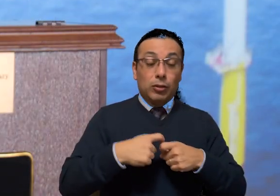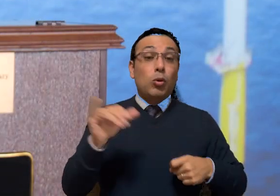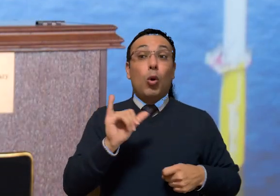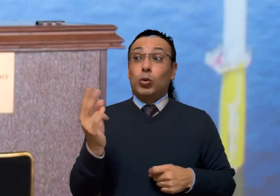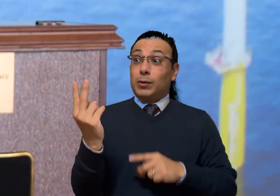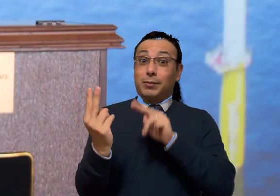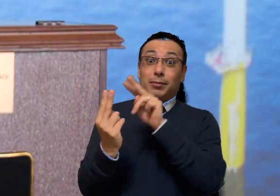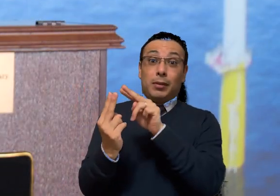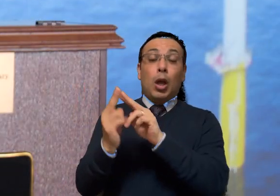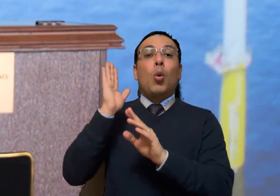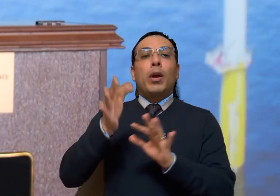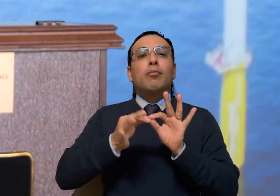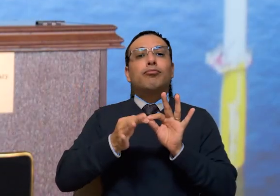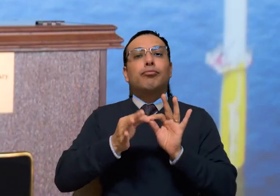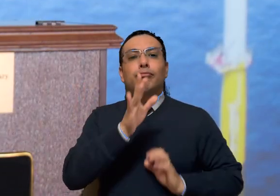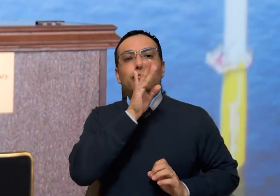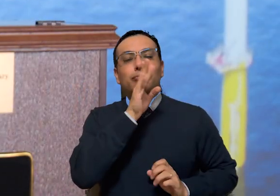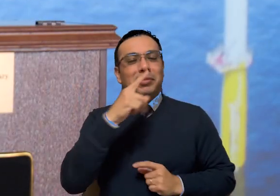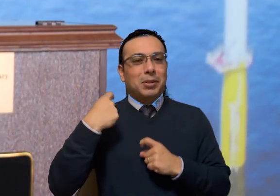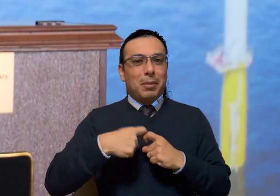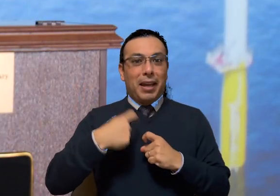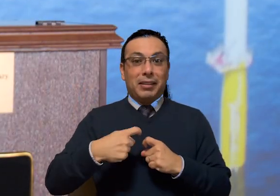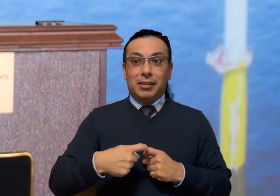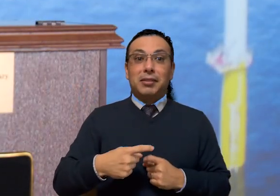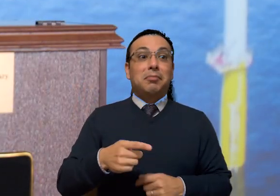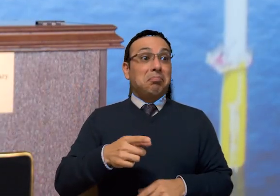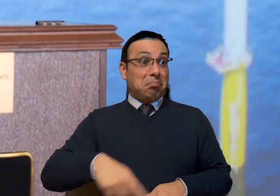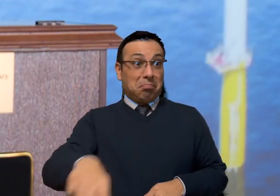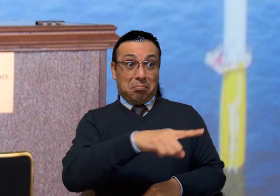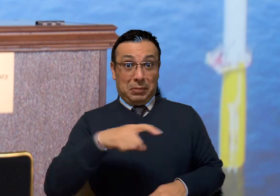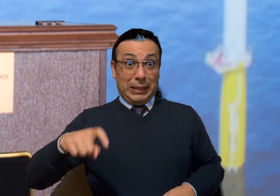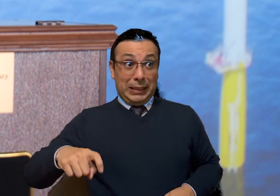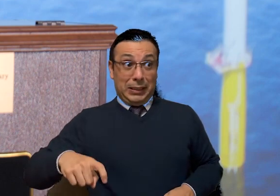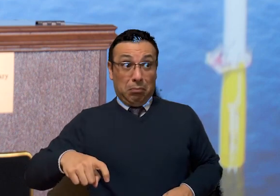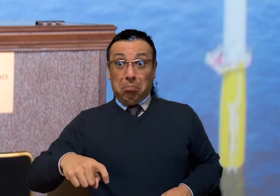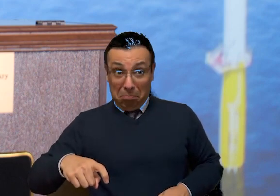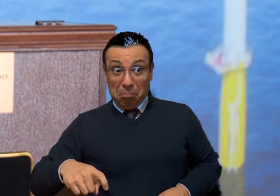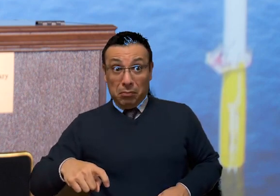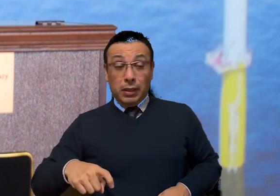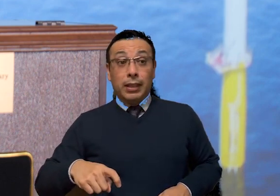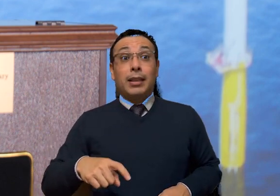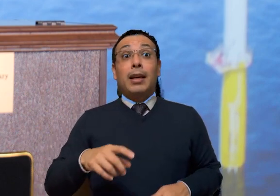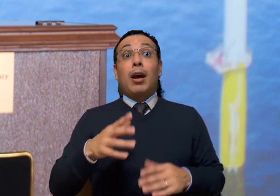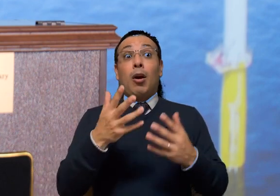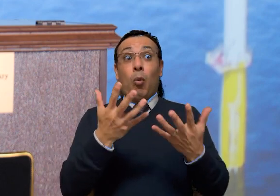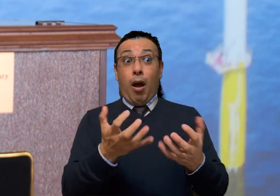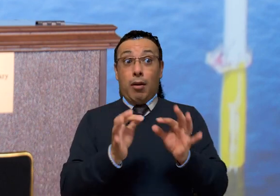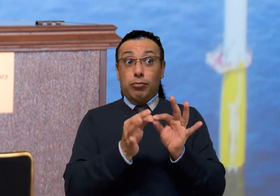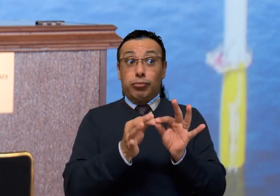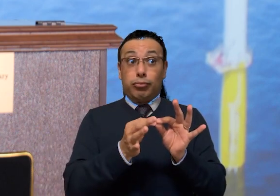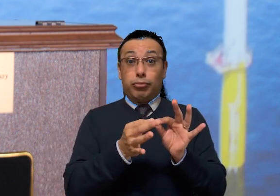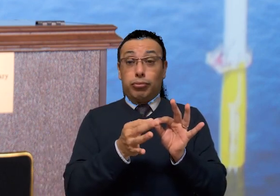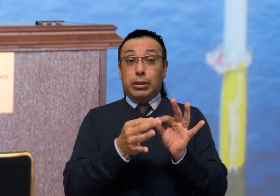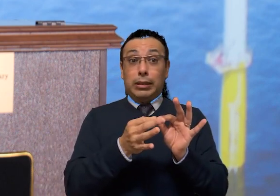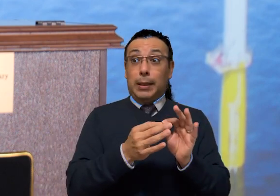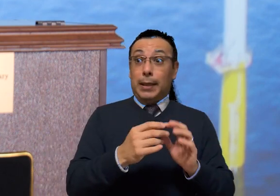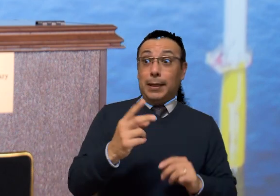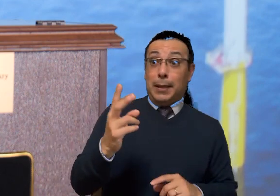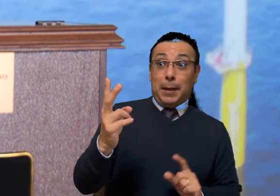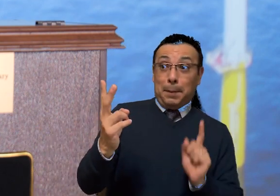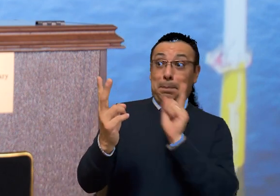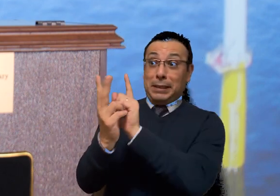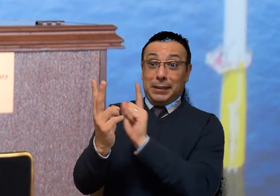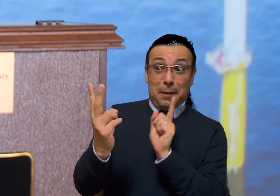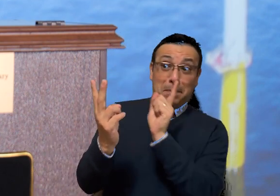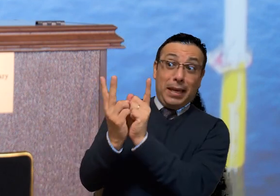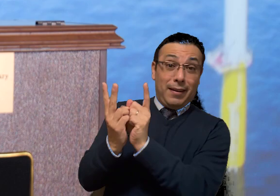who needs it. So if anyone does need interpretation services and has not seen Helen or Diana to get set up with